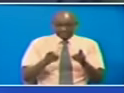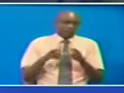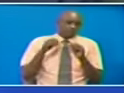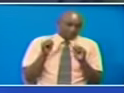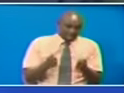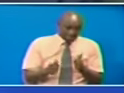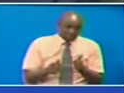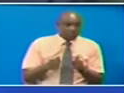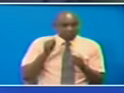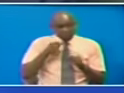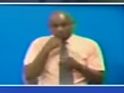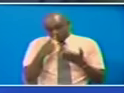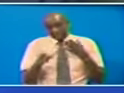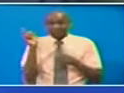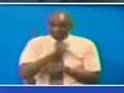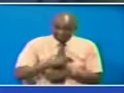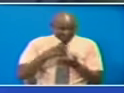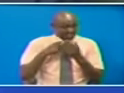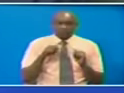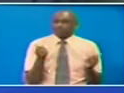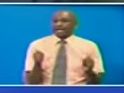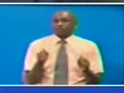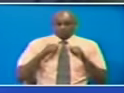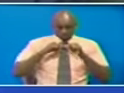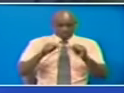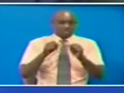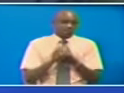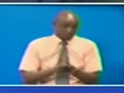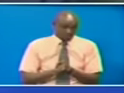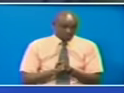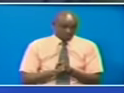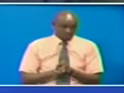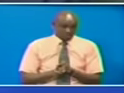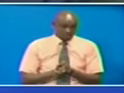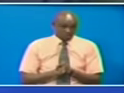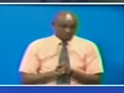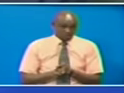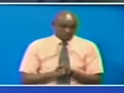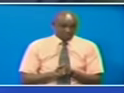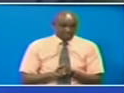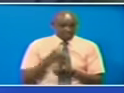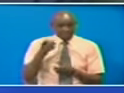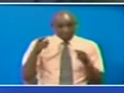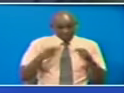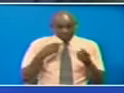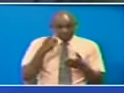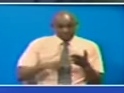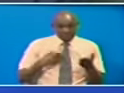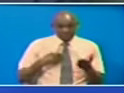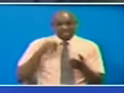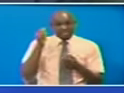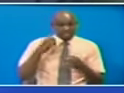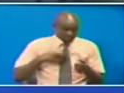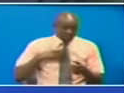we can say we have concluded our discussion to a point where we can say reprieve can be found to Kenyans who